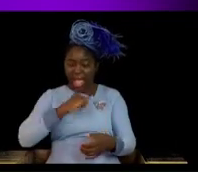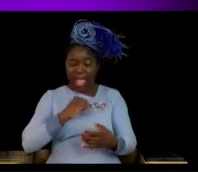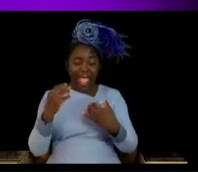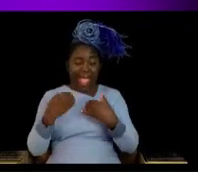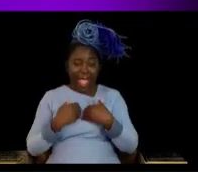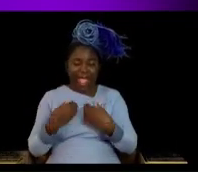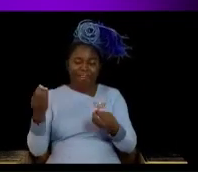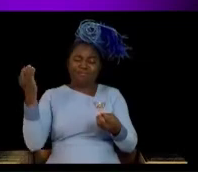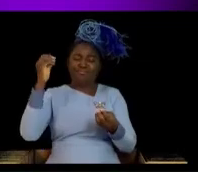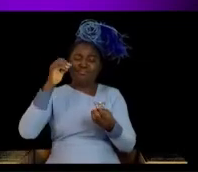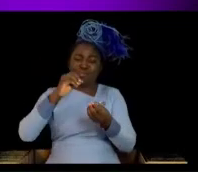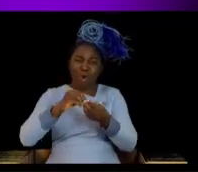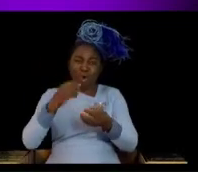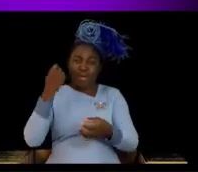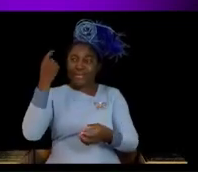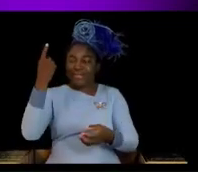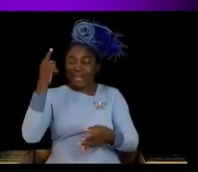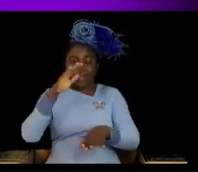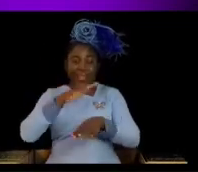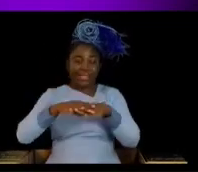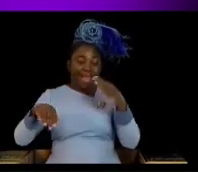yin.